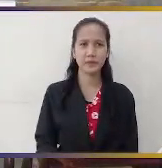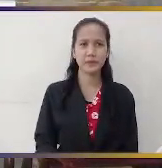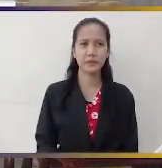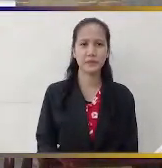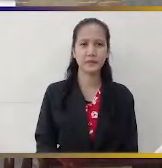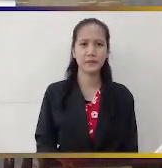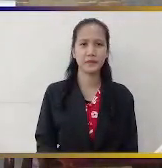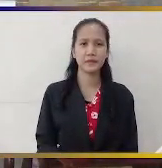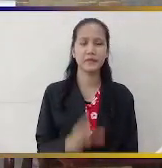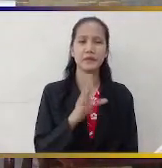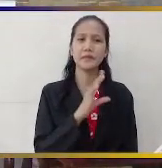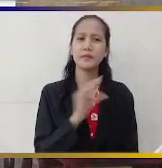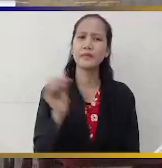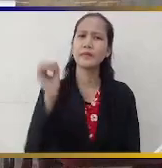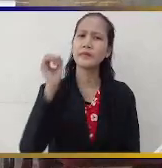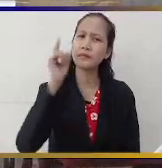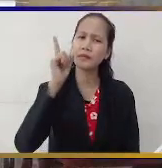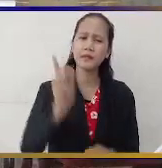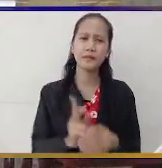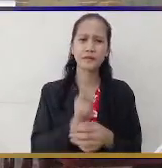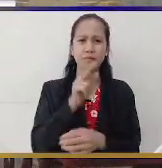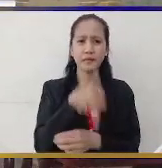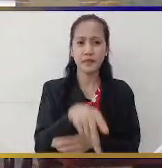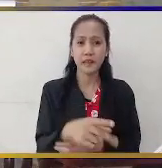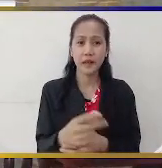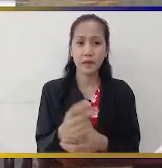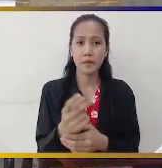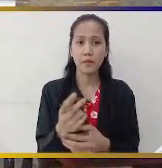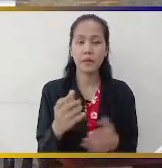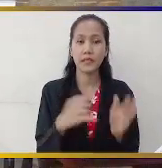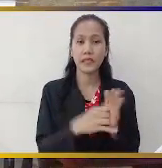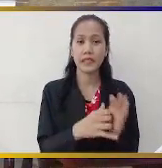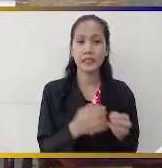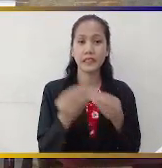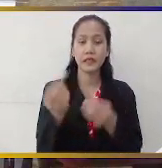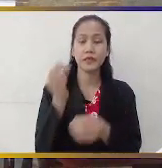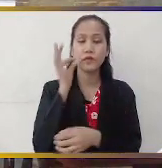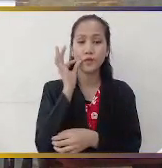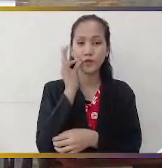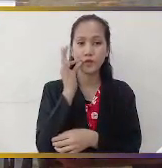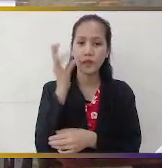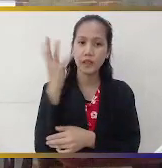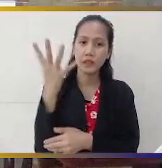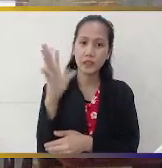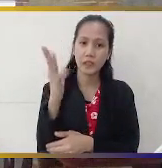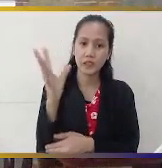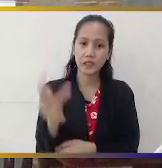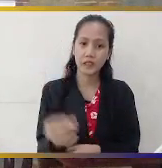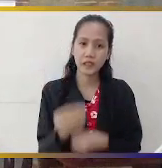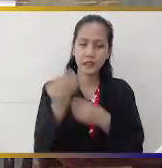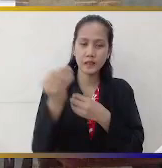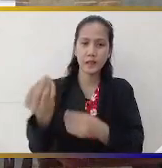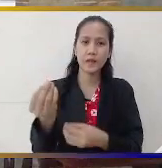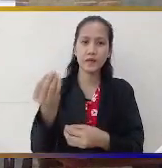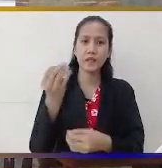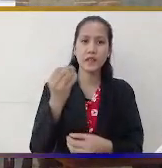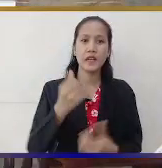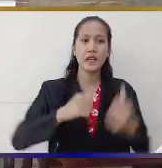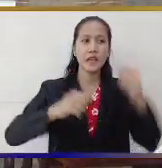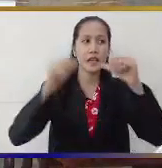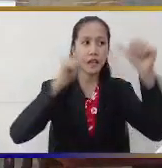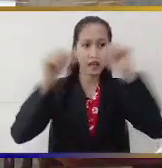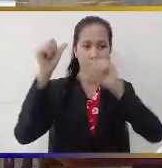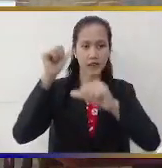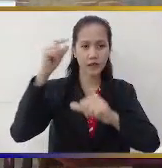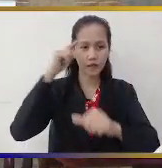the plant gives fruit. The plant gives seeds. The plant gives oxygen. Amen. And the Bible says that